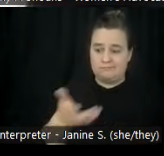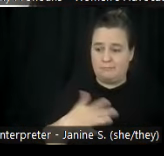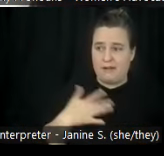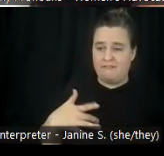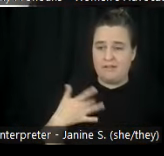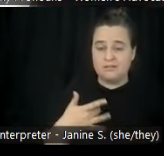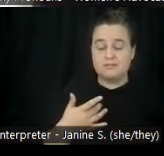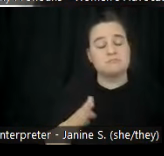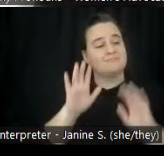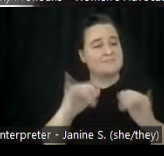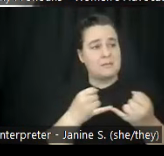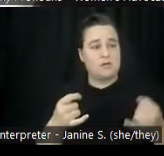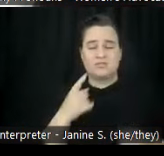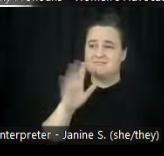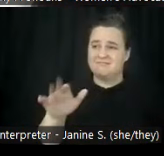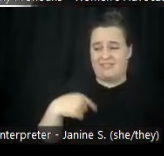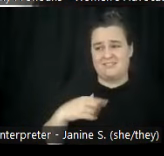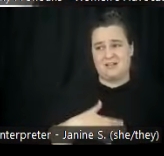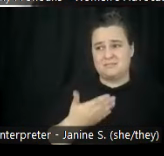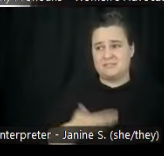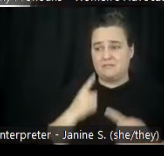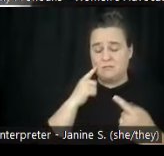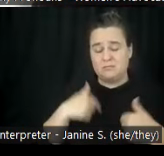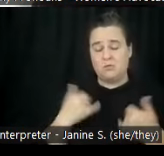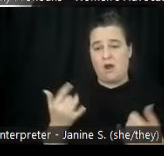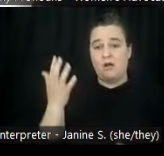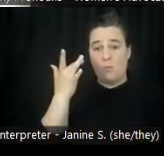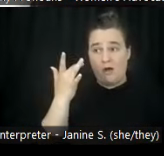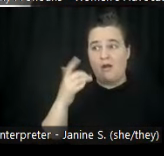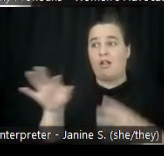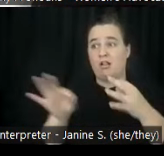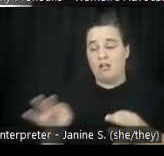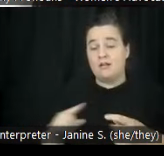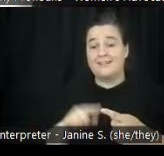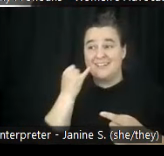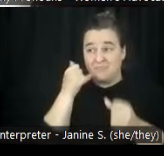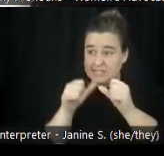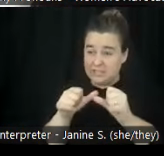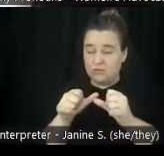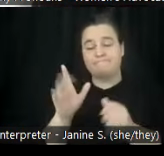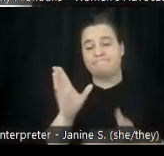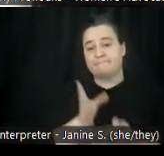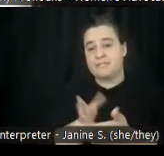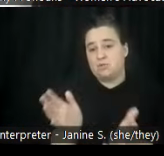Is, this is really upsetting to me. This is why, if you continue to do it, I'm gonna have to stop talking to you.